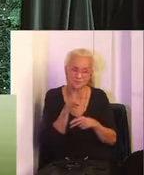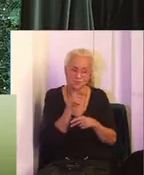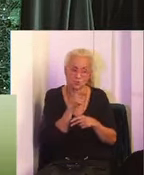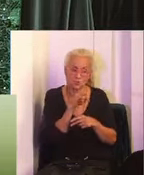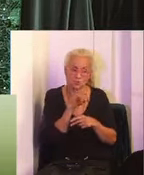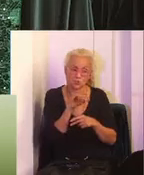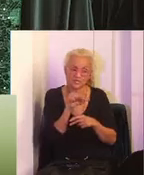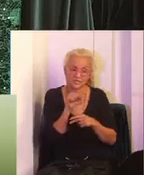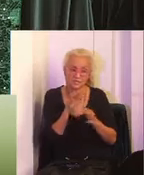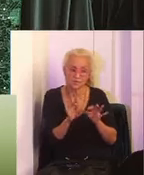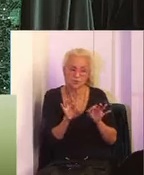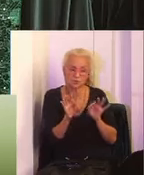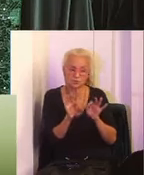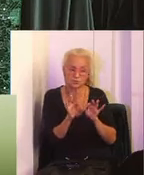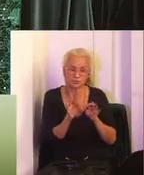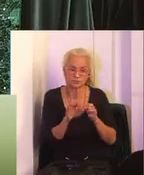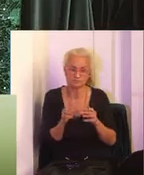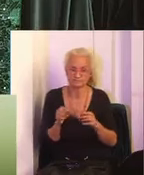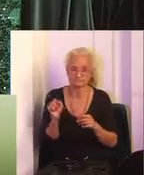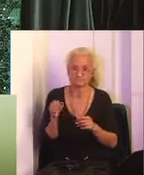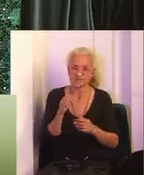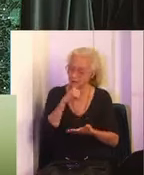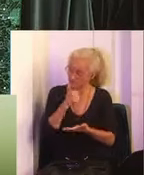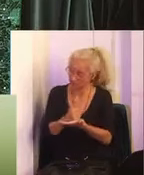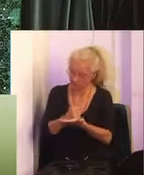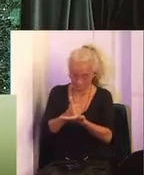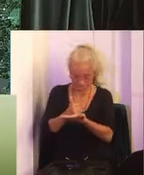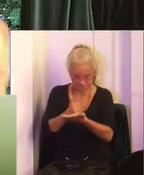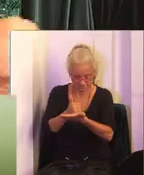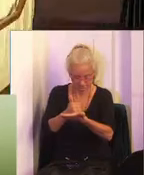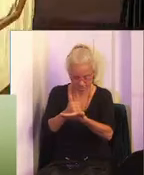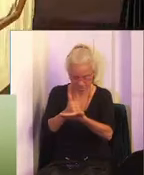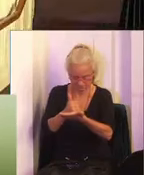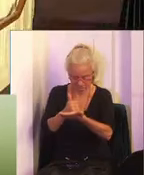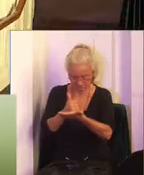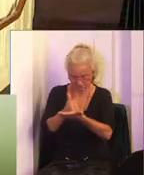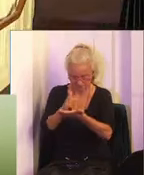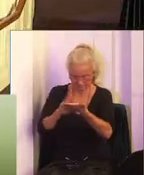You is important. Amen.